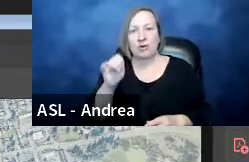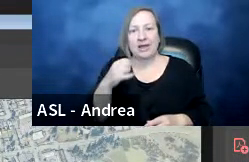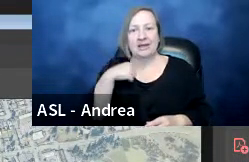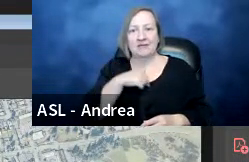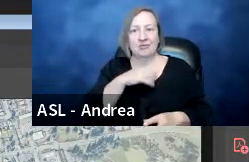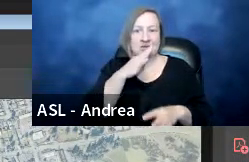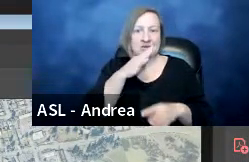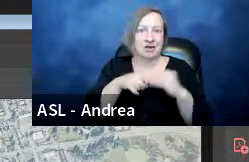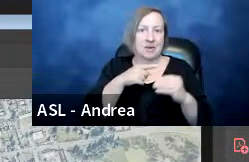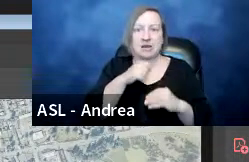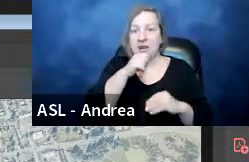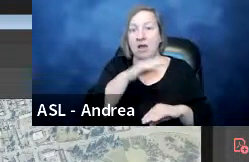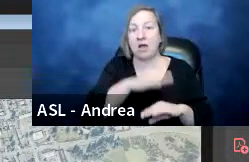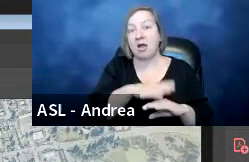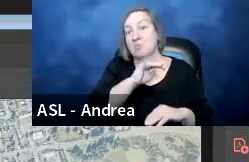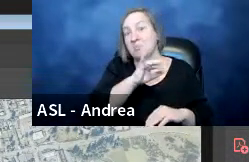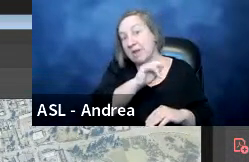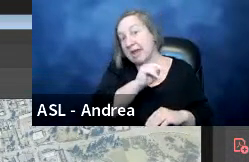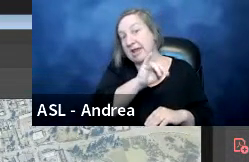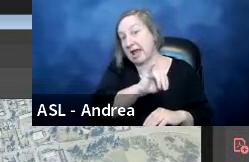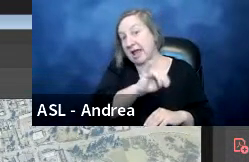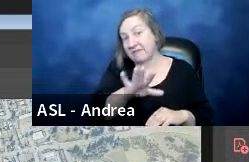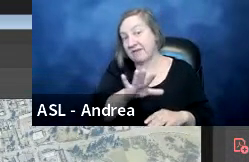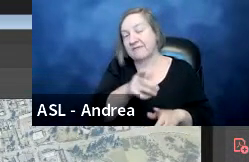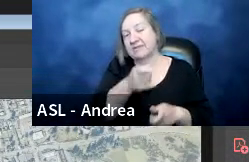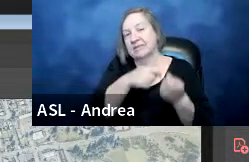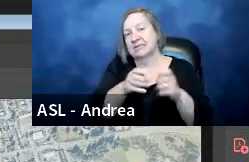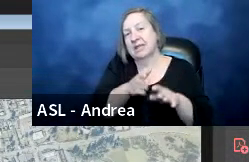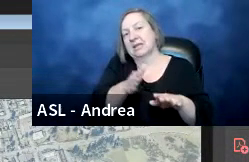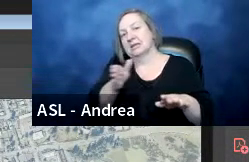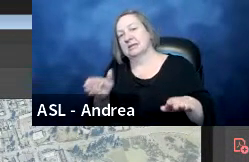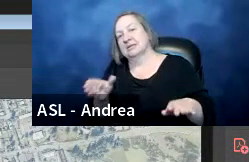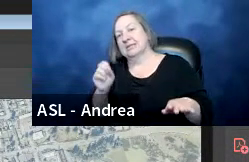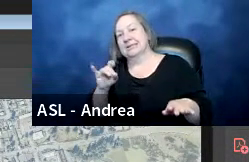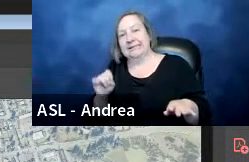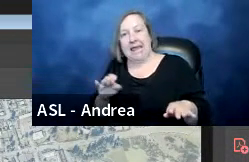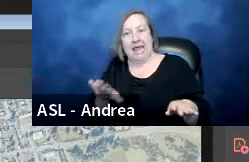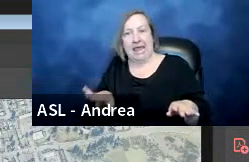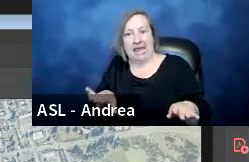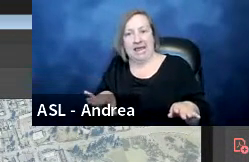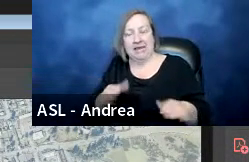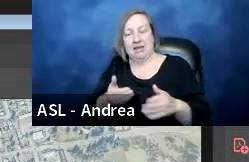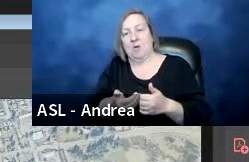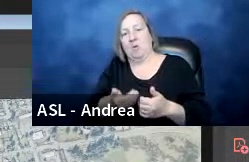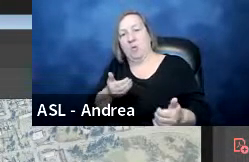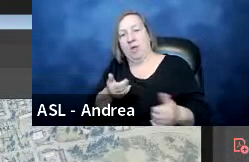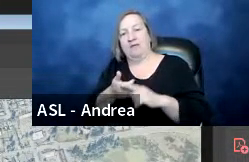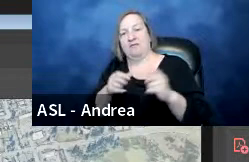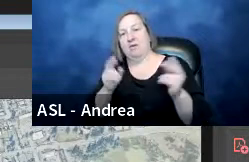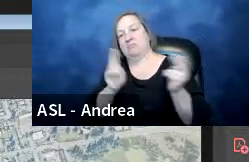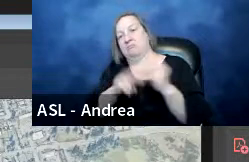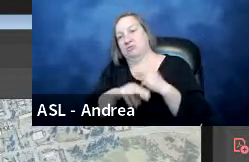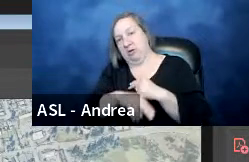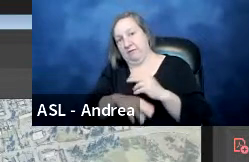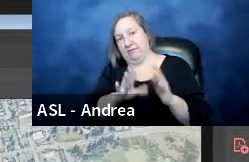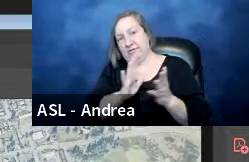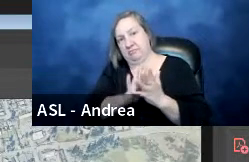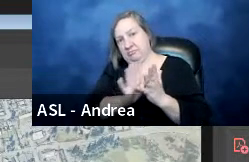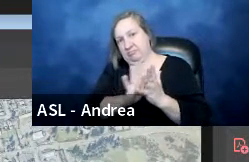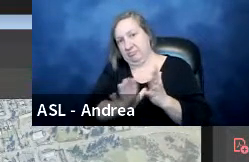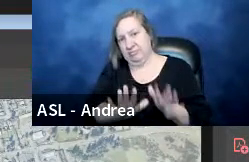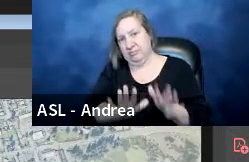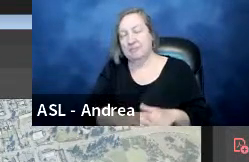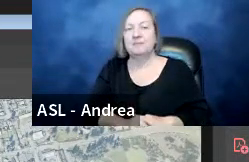line I-5 and put it onto the, a couple of lanes on the side, away from the high-speed traffic.